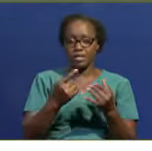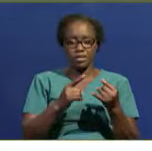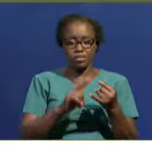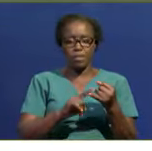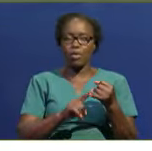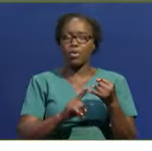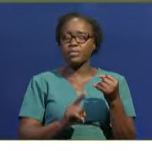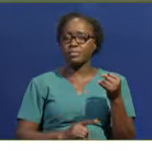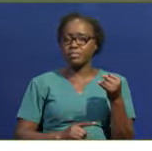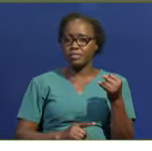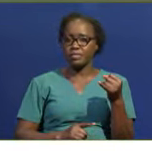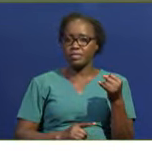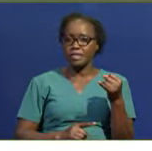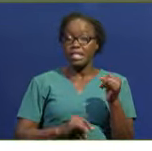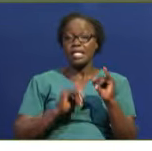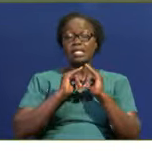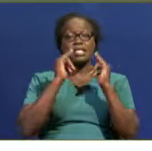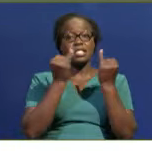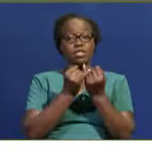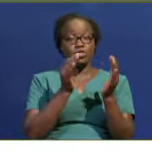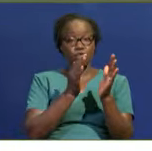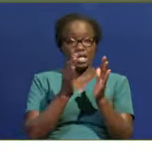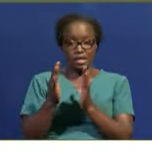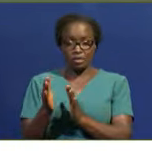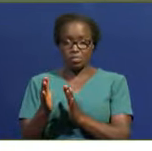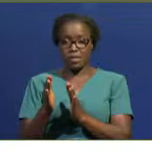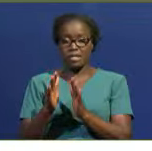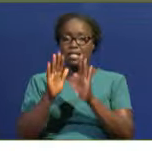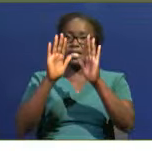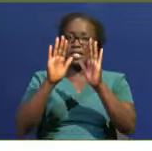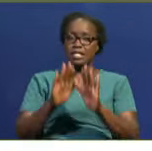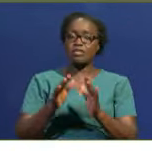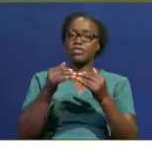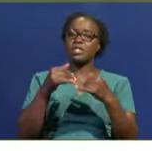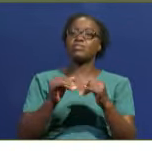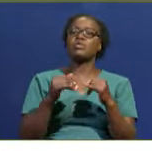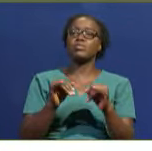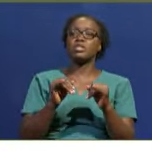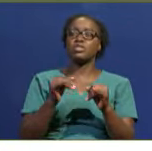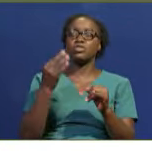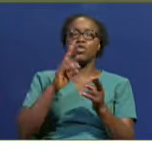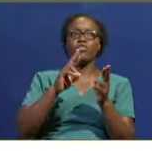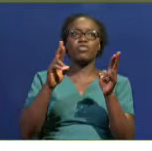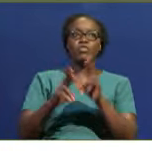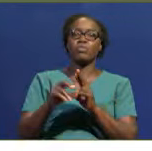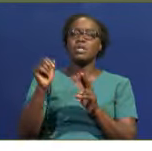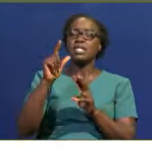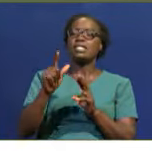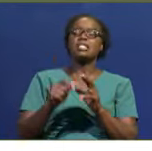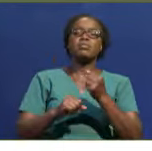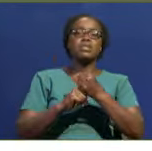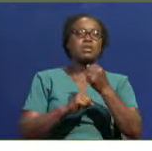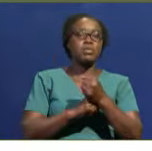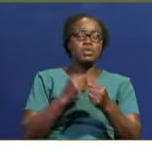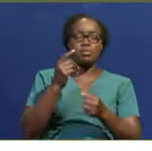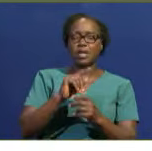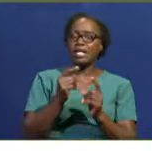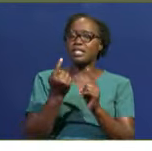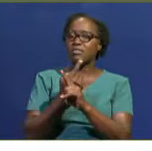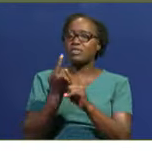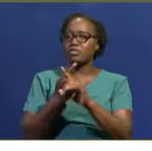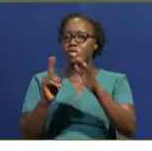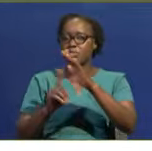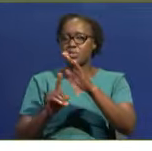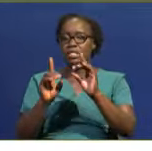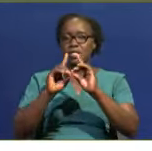First, the institutional arrangements necessary for the implementation of reforms shall be facilitated by respective